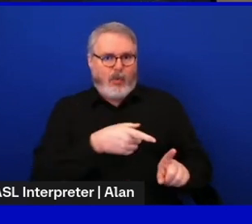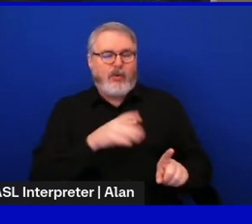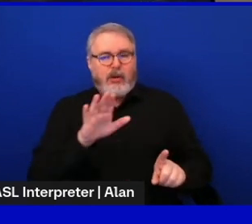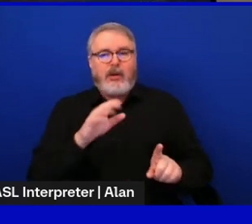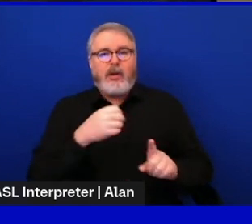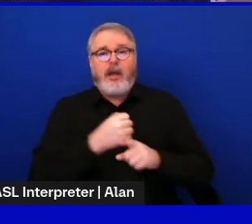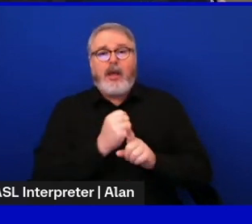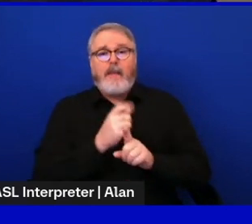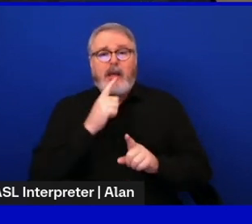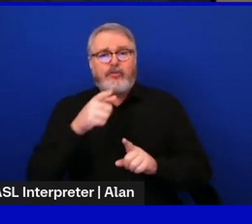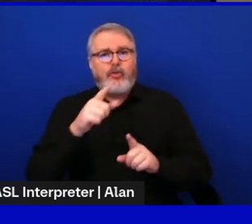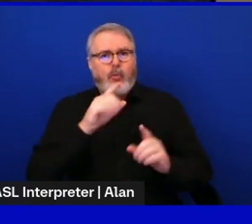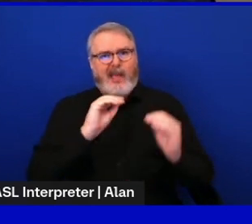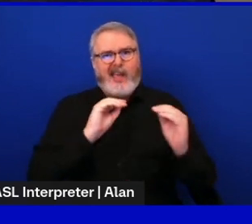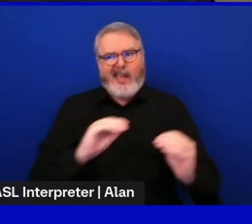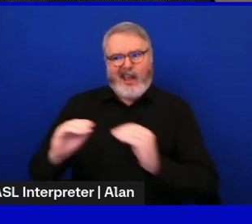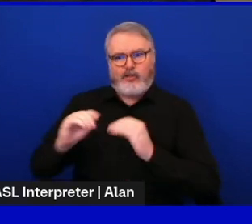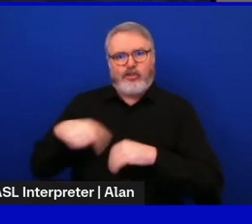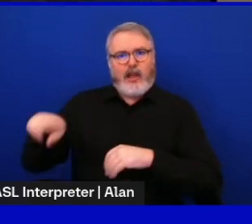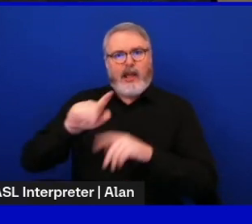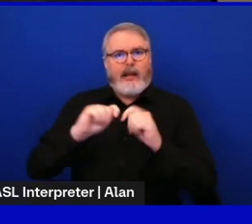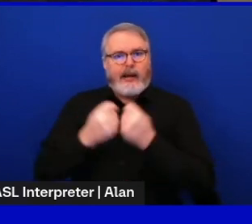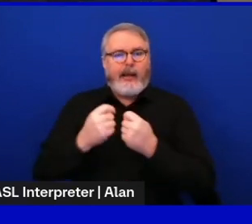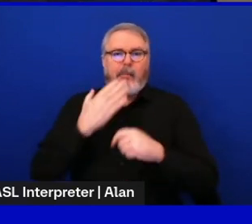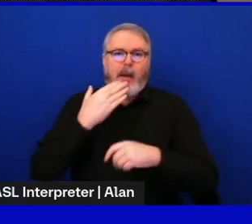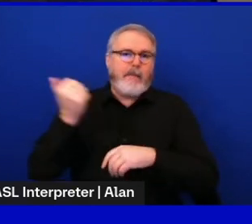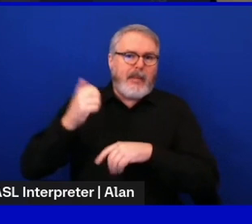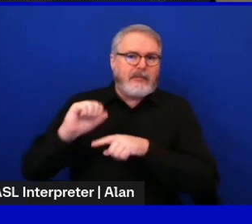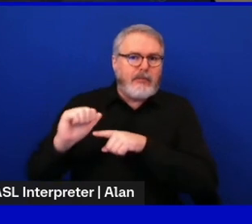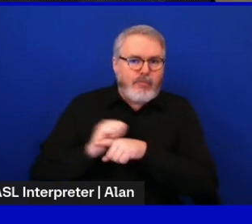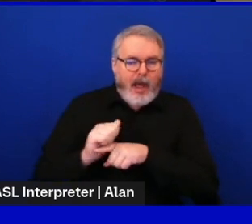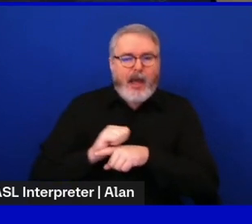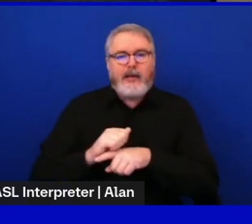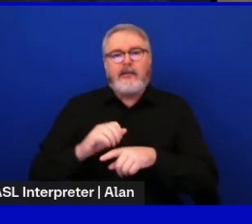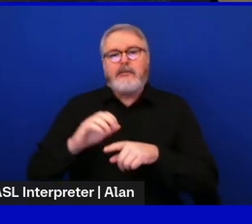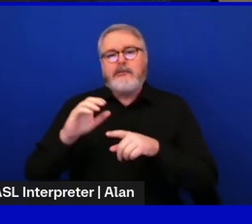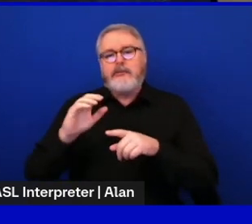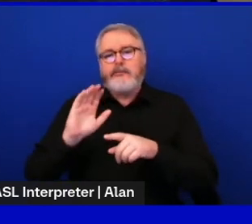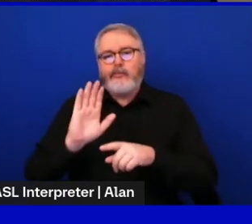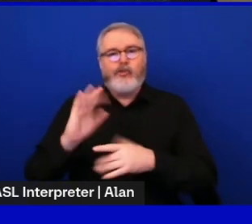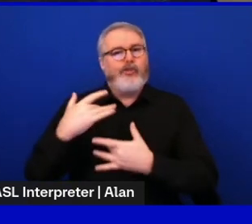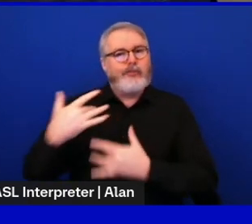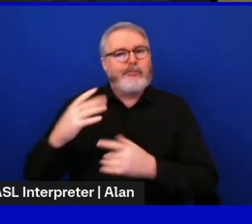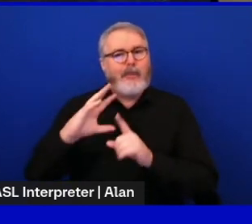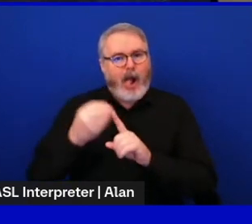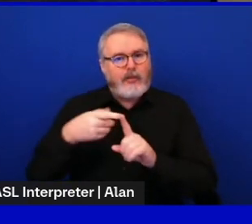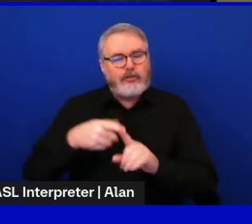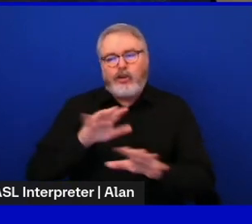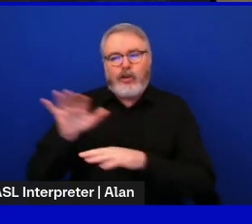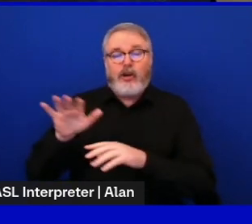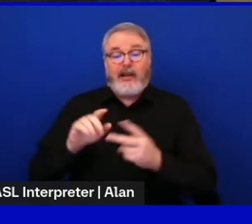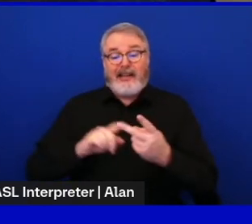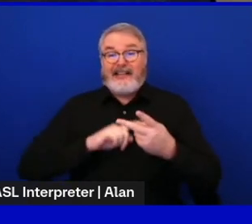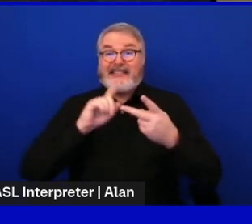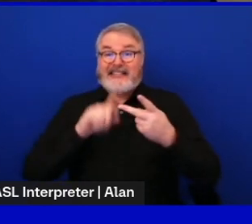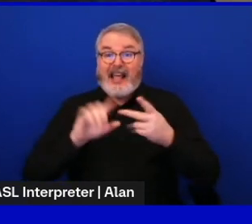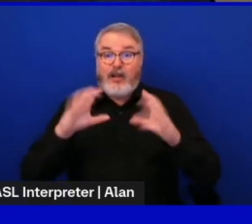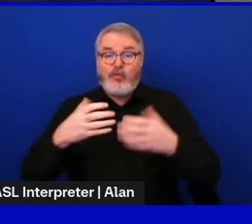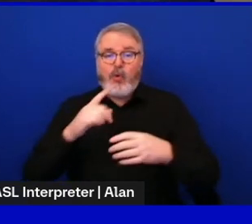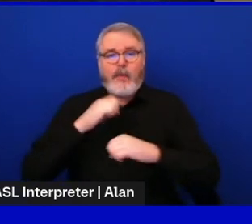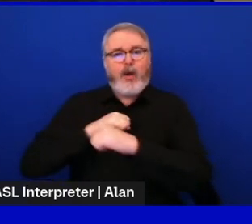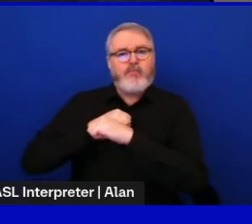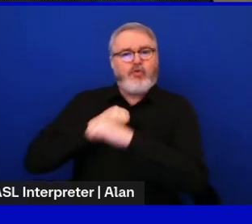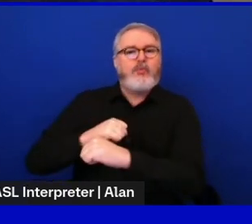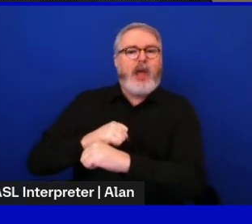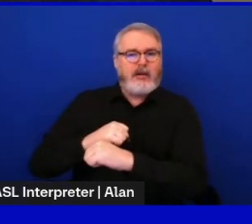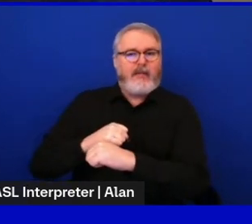you're educating your team on the good practices and good culture. And the second group would be protective measures. So what